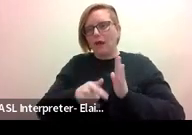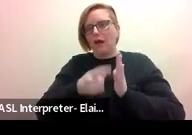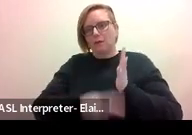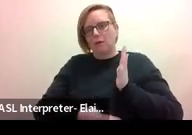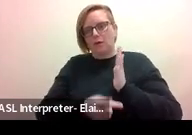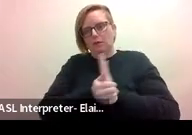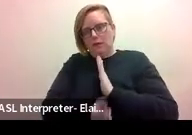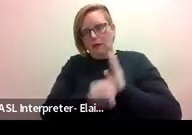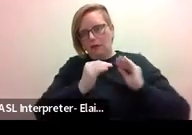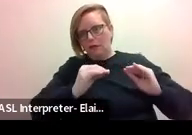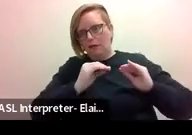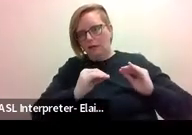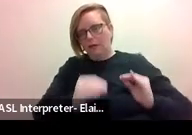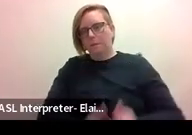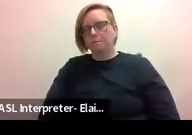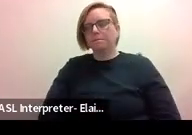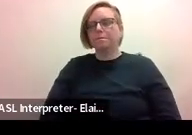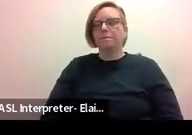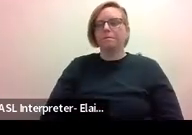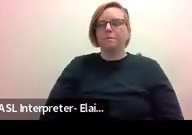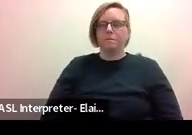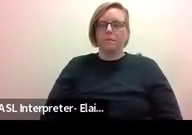job.